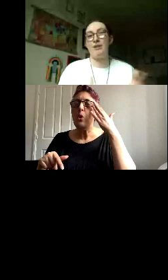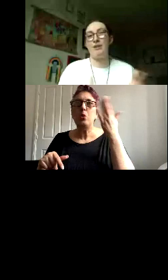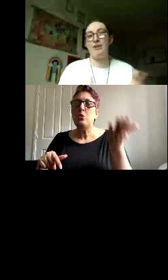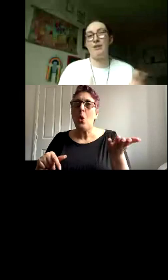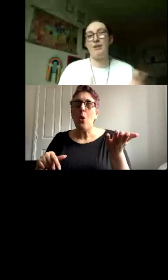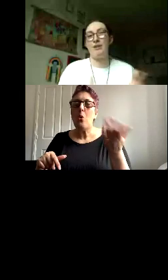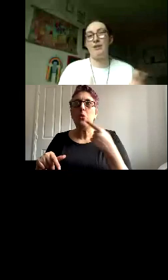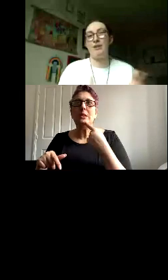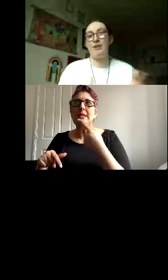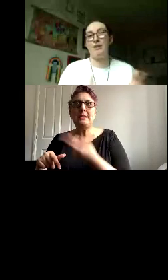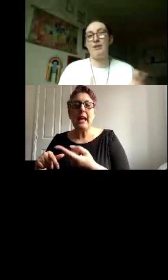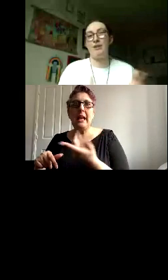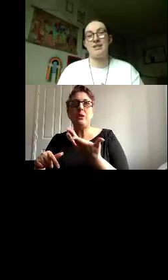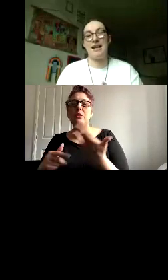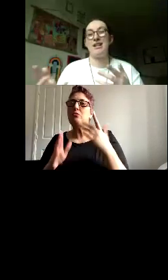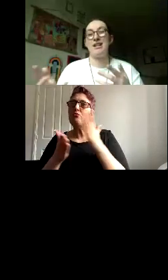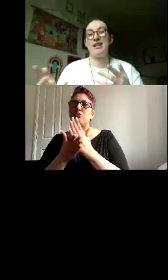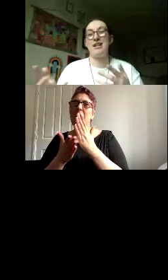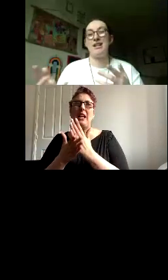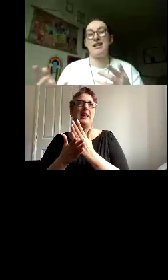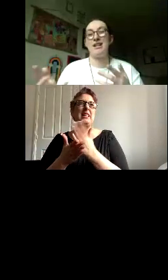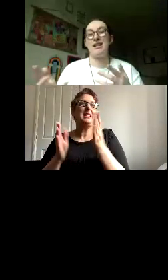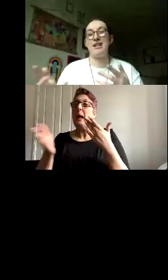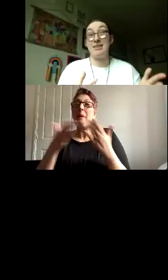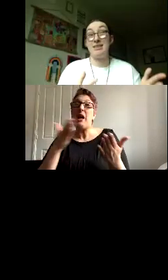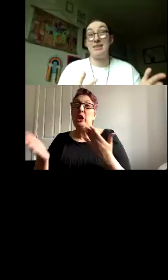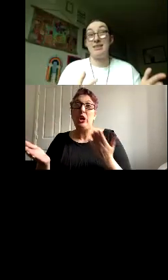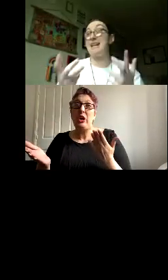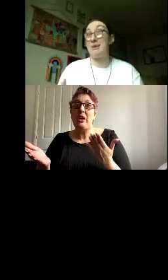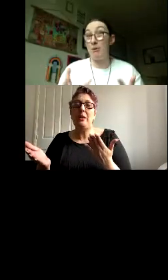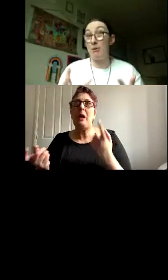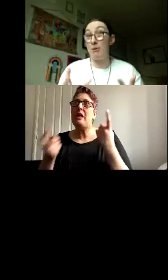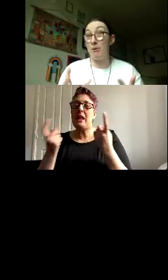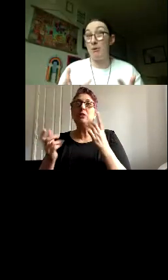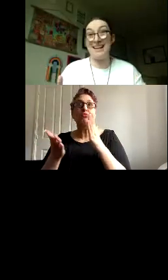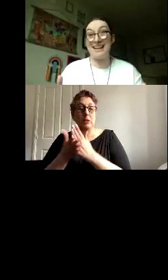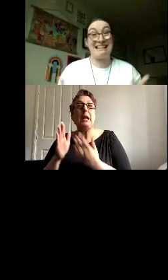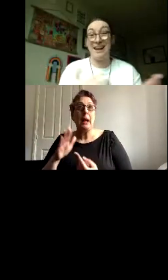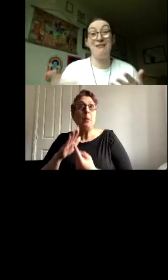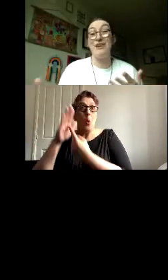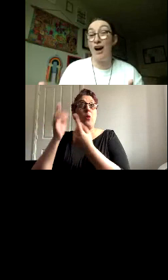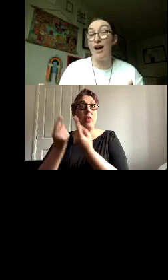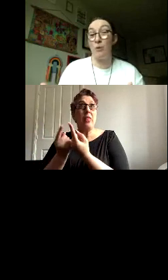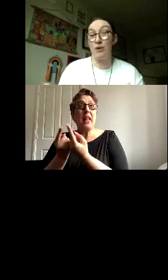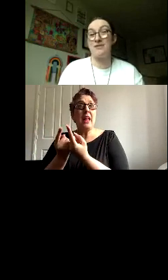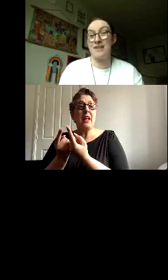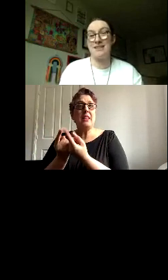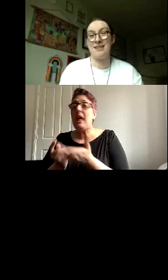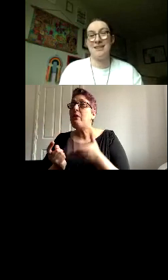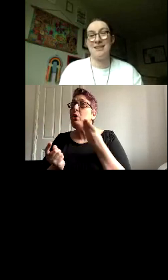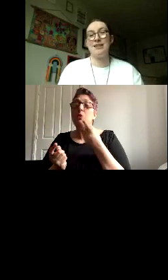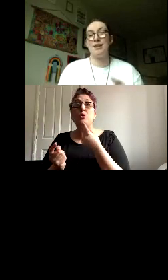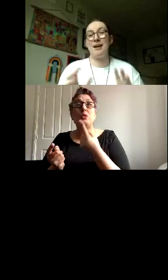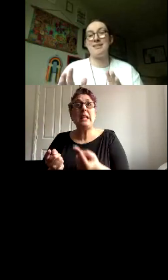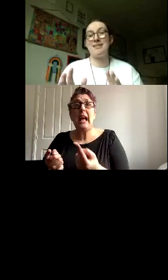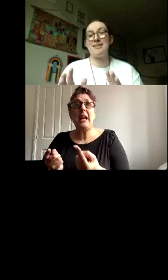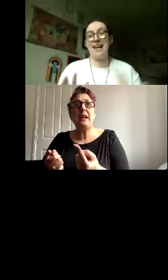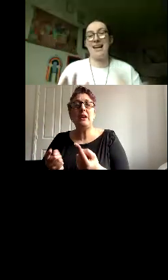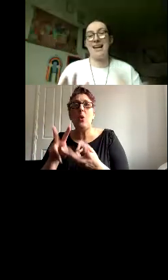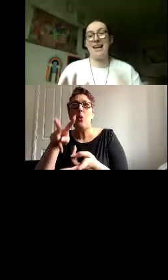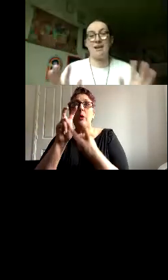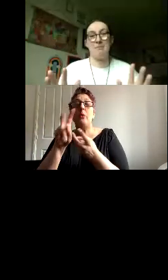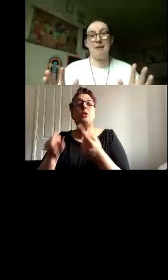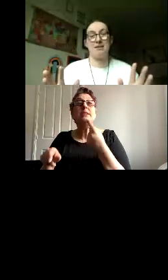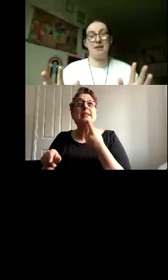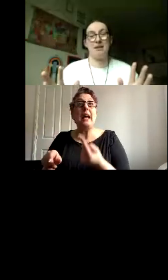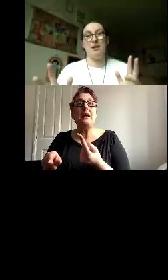that what you said is really true. They might think it's a really important thing because they haven't heard what you said. So by saying,